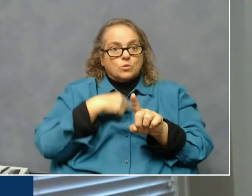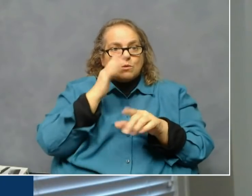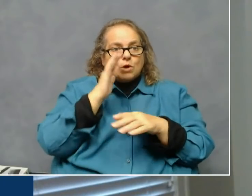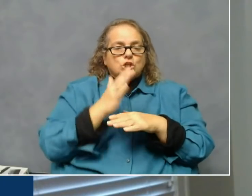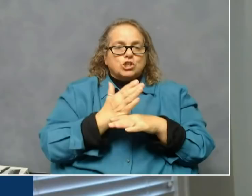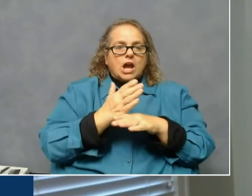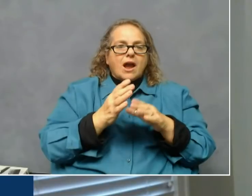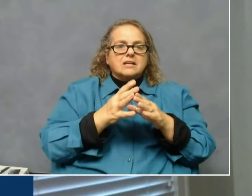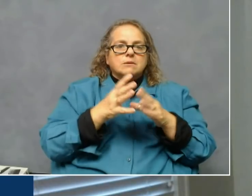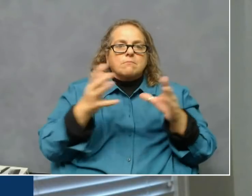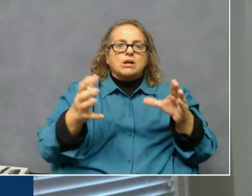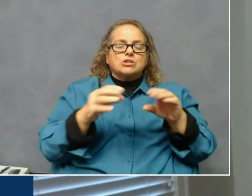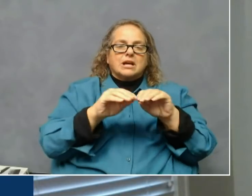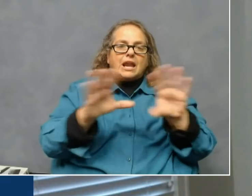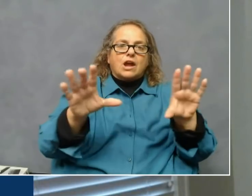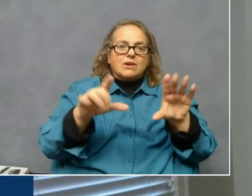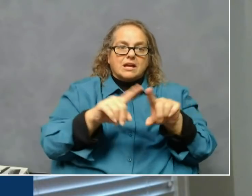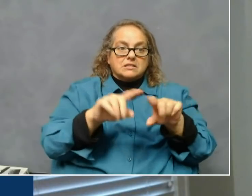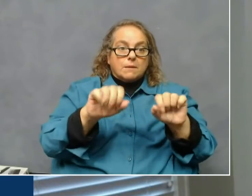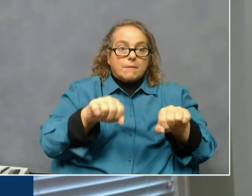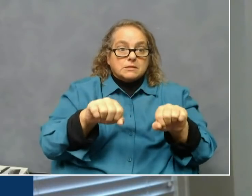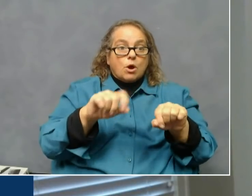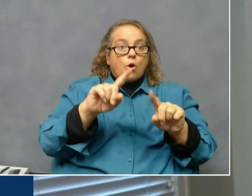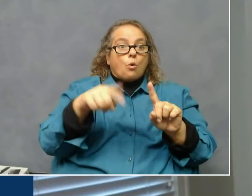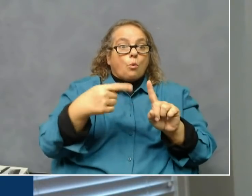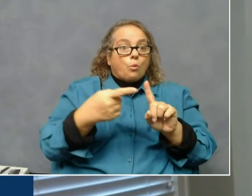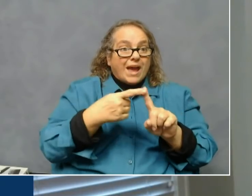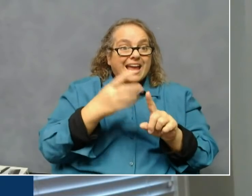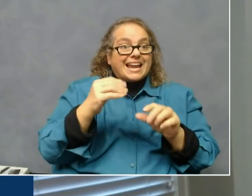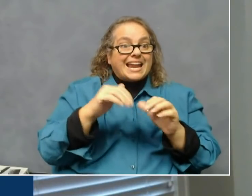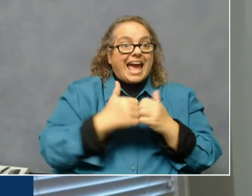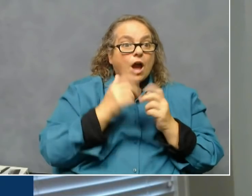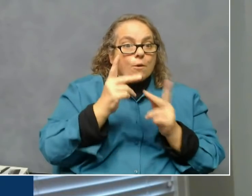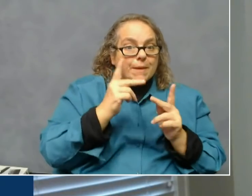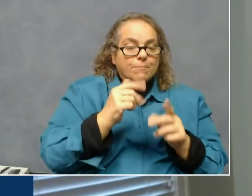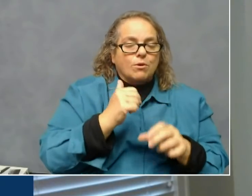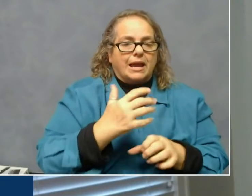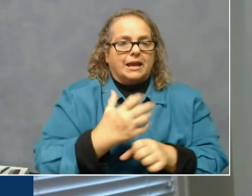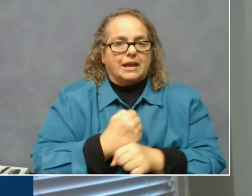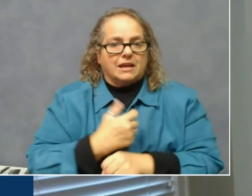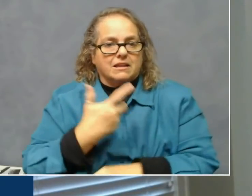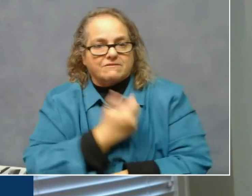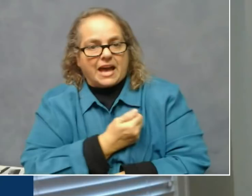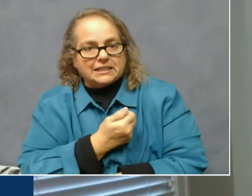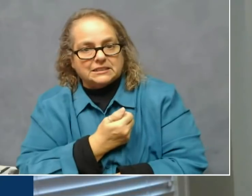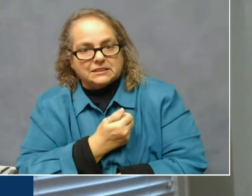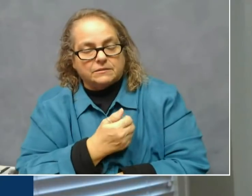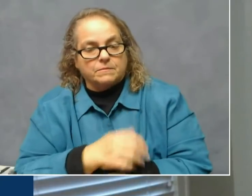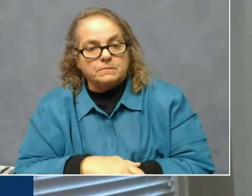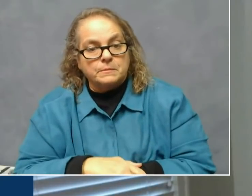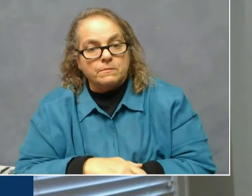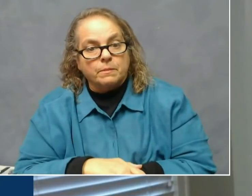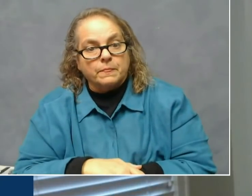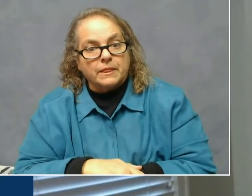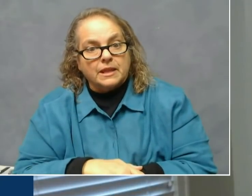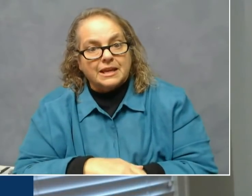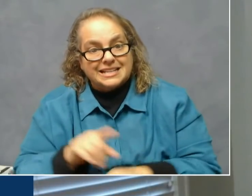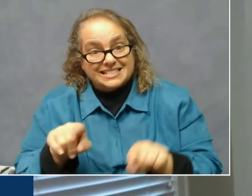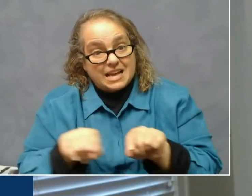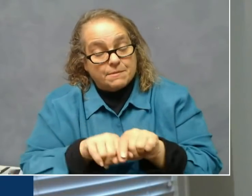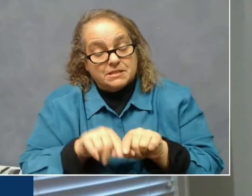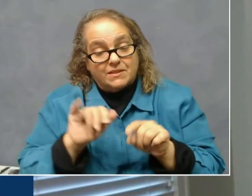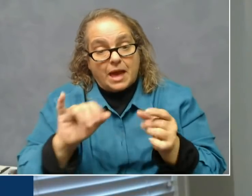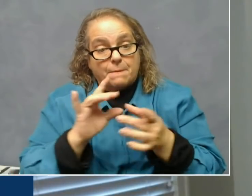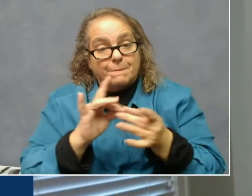clarity as possible when and how people can have access to the vaccine. And like the messaging campaign the governor shared